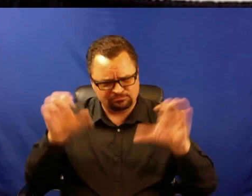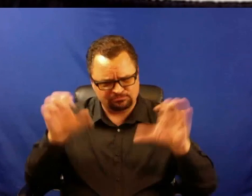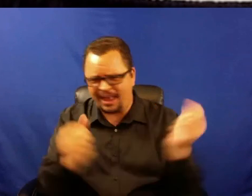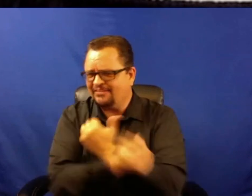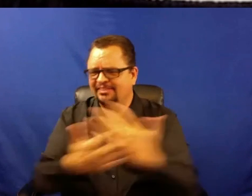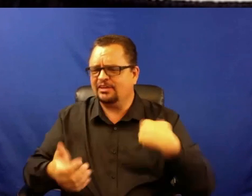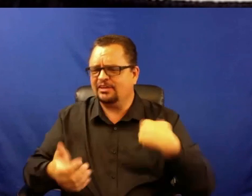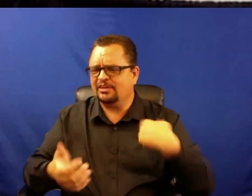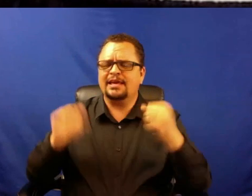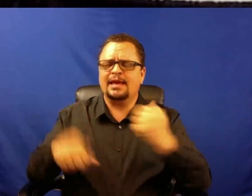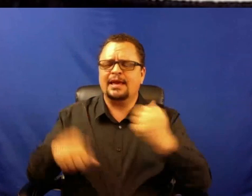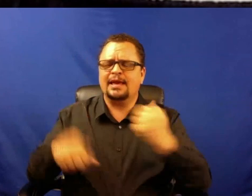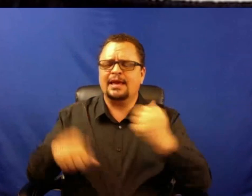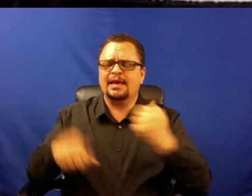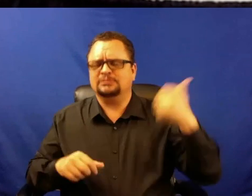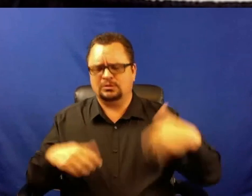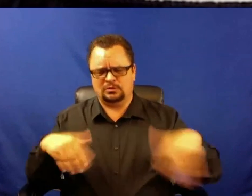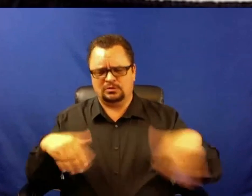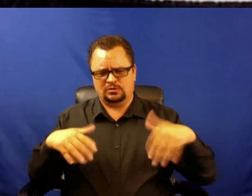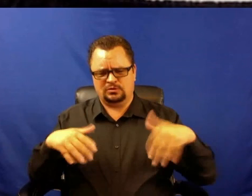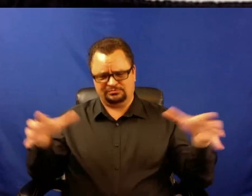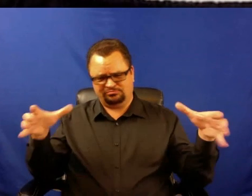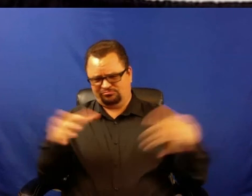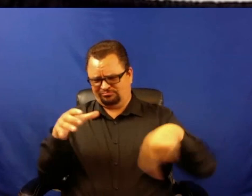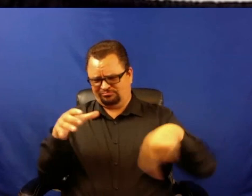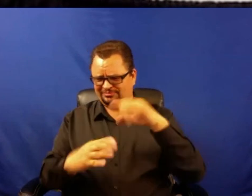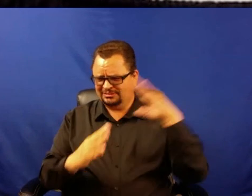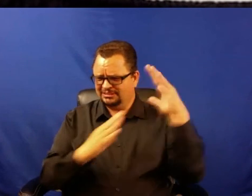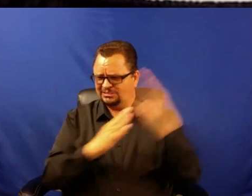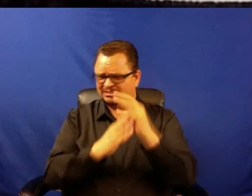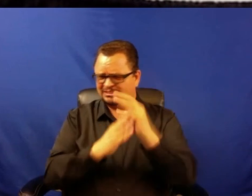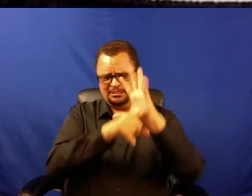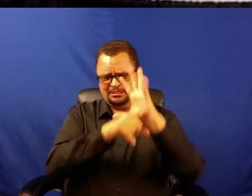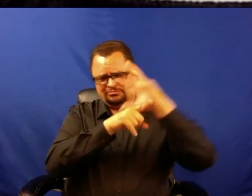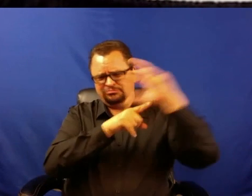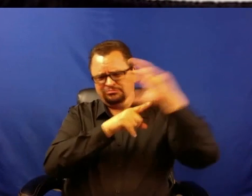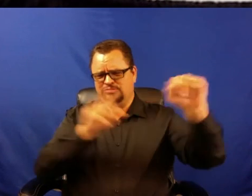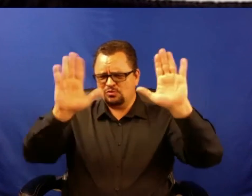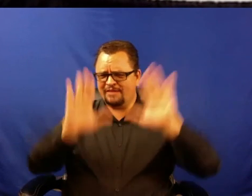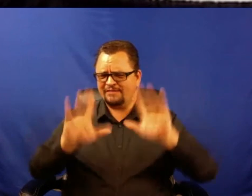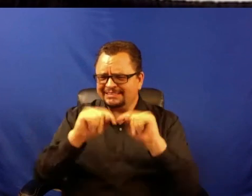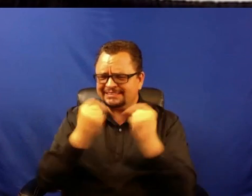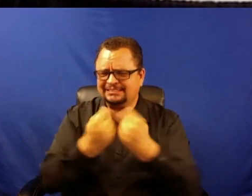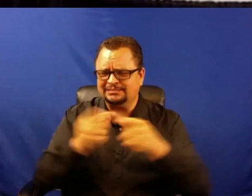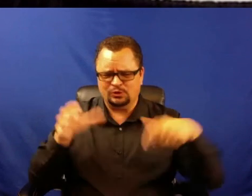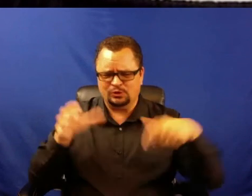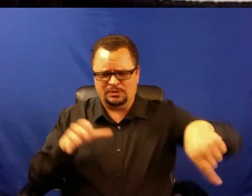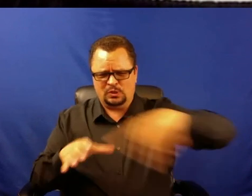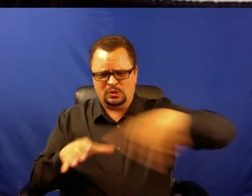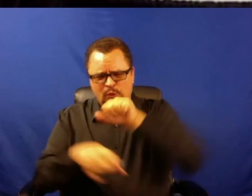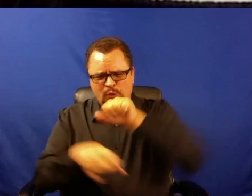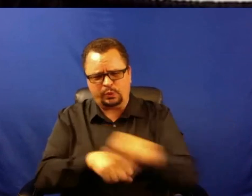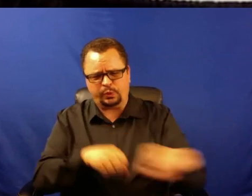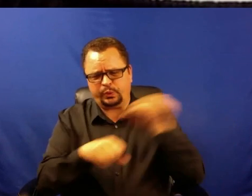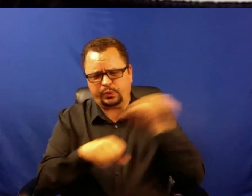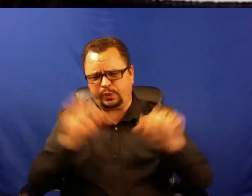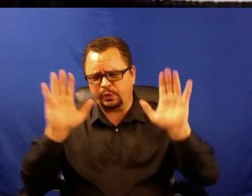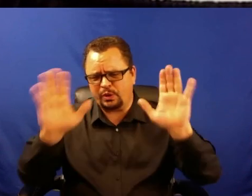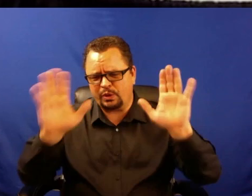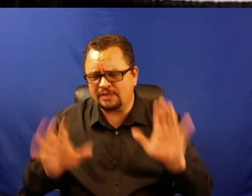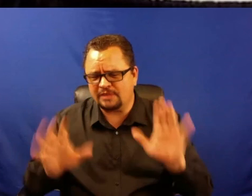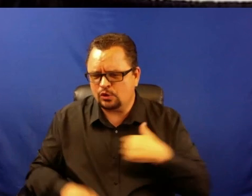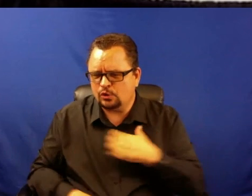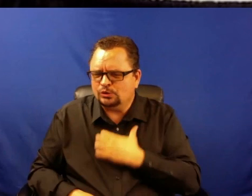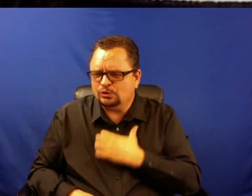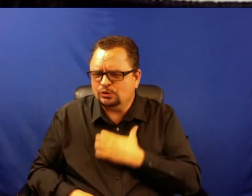And I just hope, I wish I had a magic wand for many reasons. But thank you. I appreciate your support.